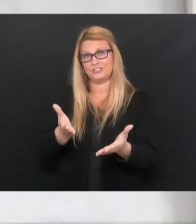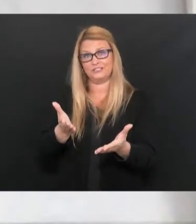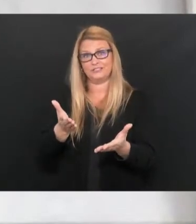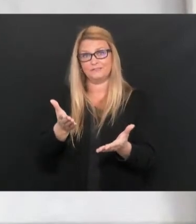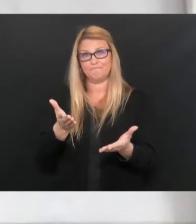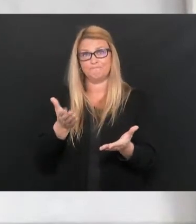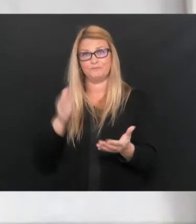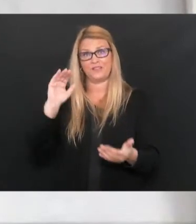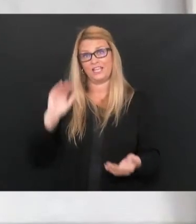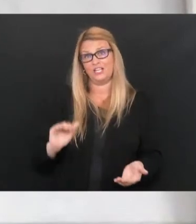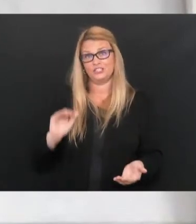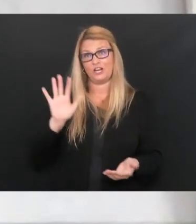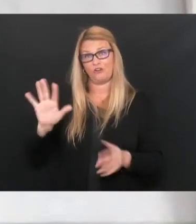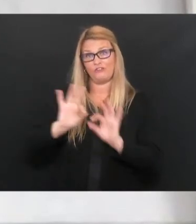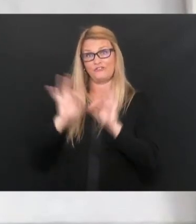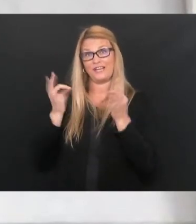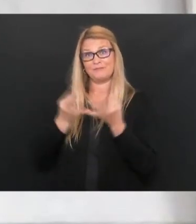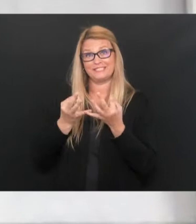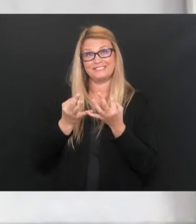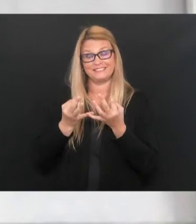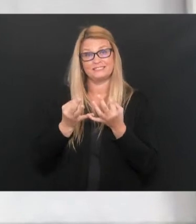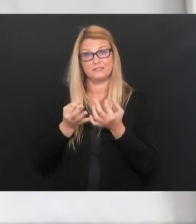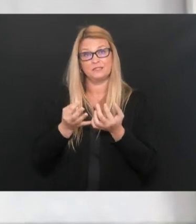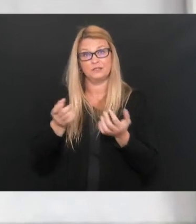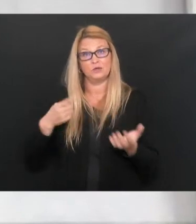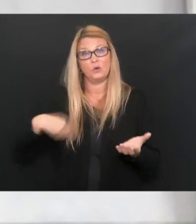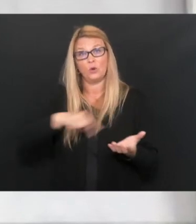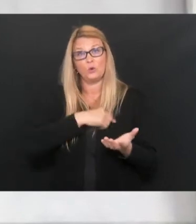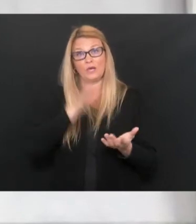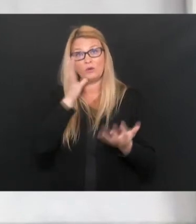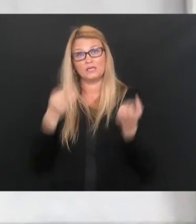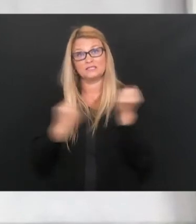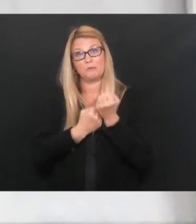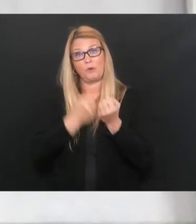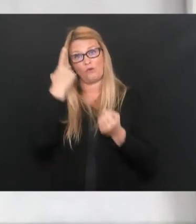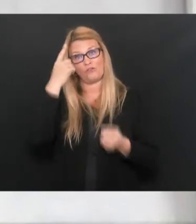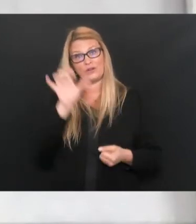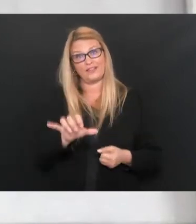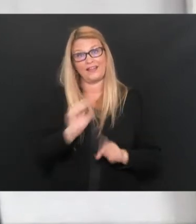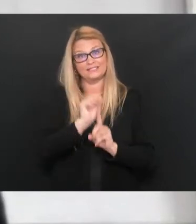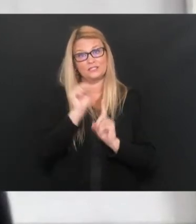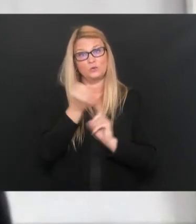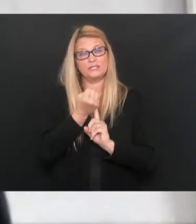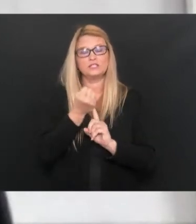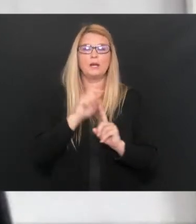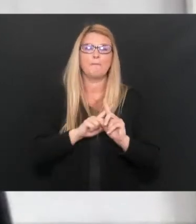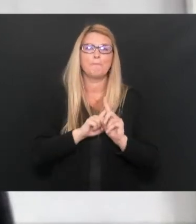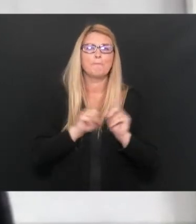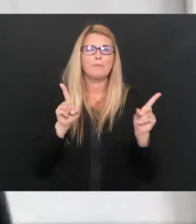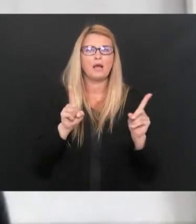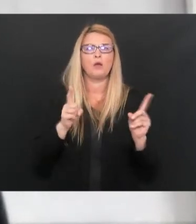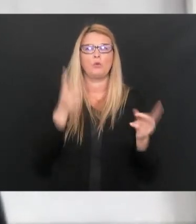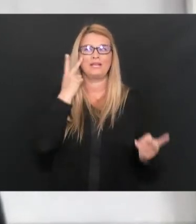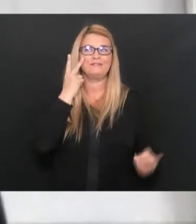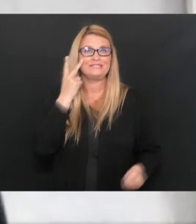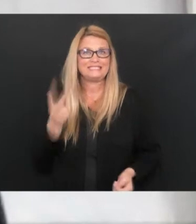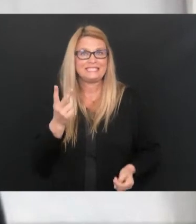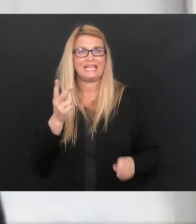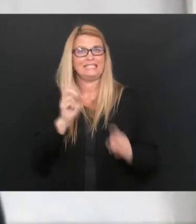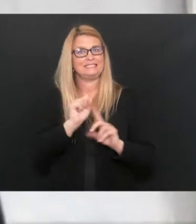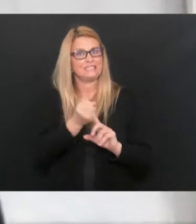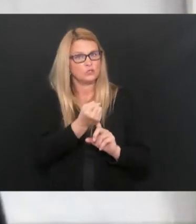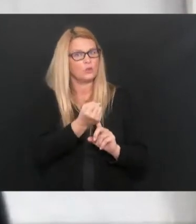the child and her family, that's what will hold steady for that situation. We have instances where, of